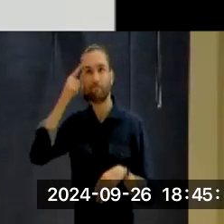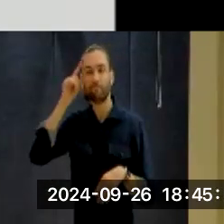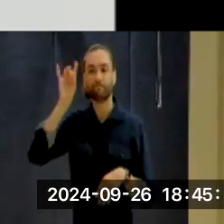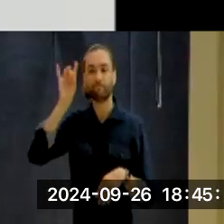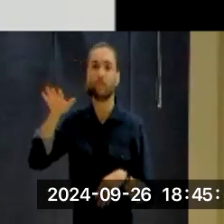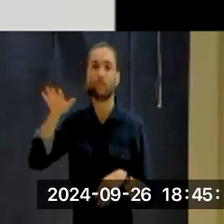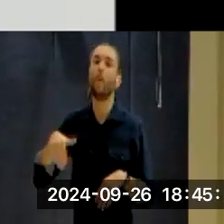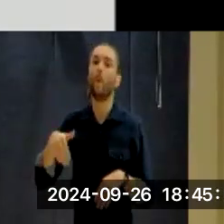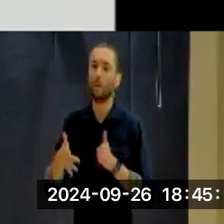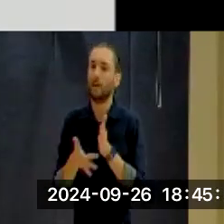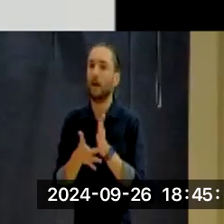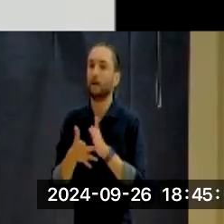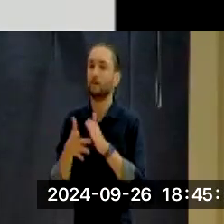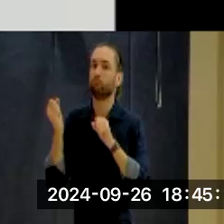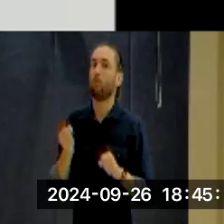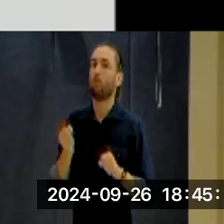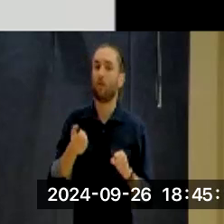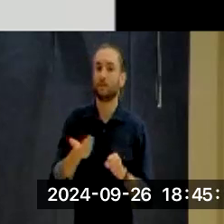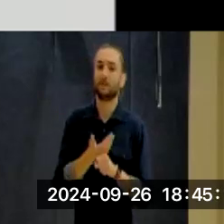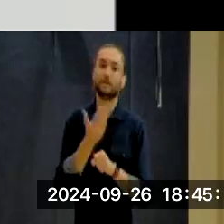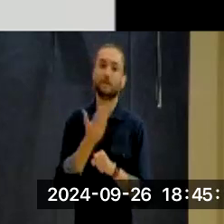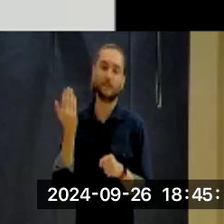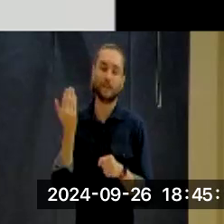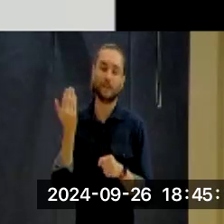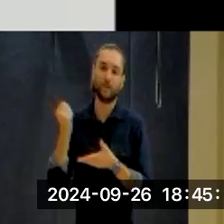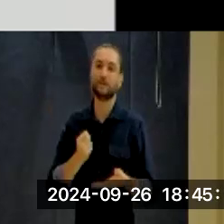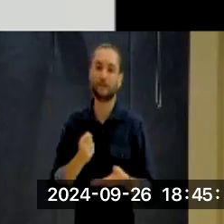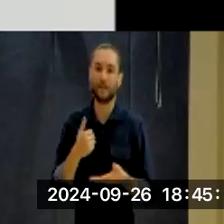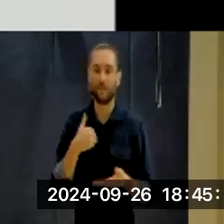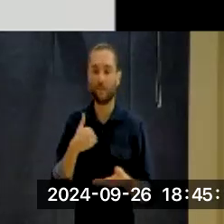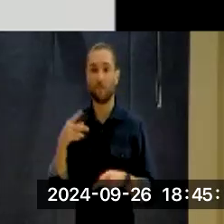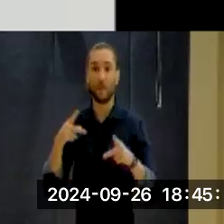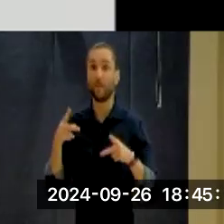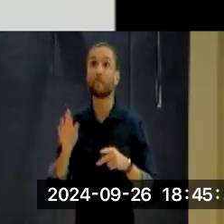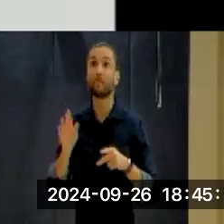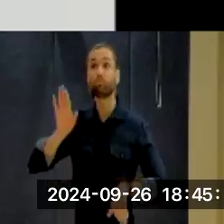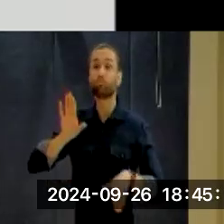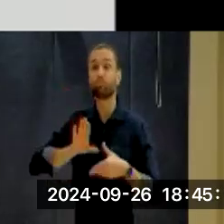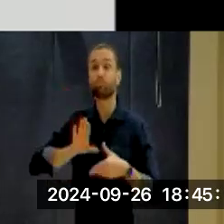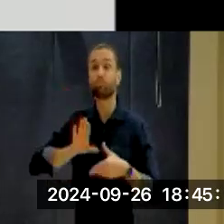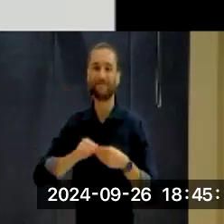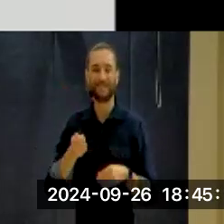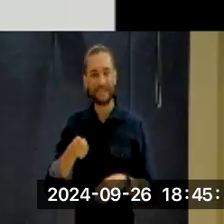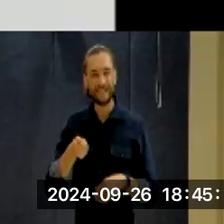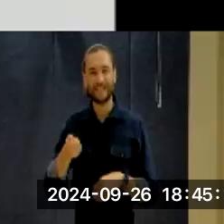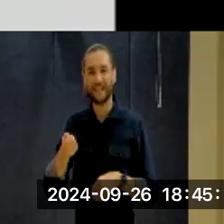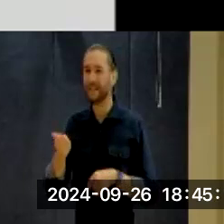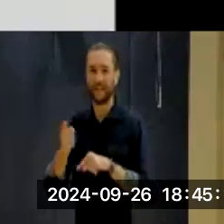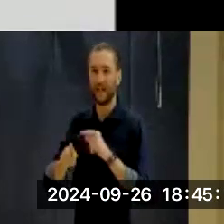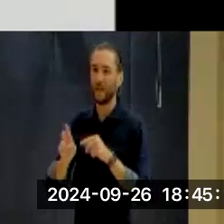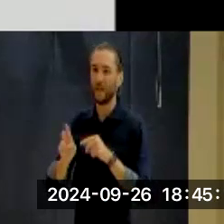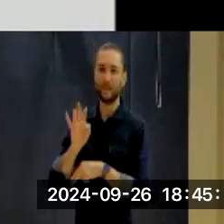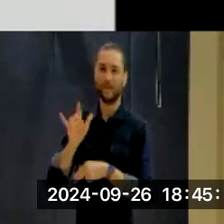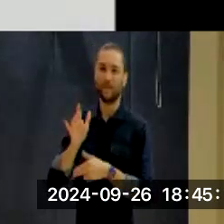very common in the tech world, but it's really hard for people to speak out, and they aren't unable to use the Civil Rights Department to like report what happened to